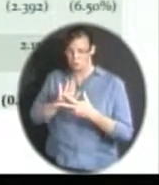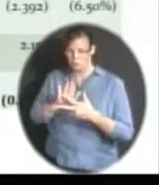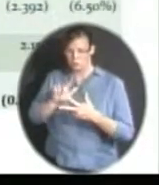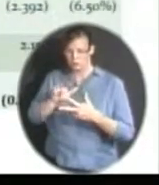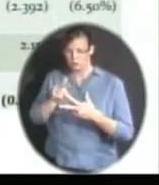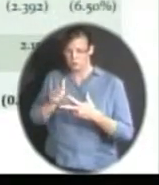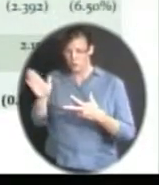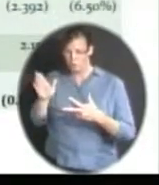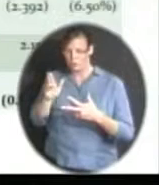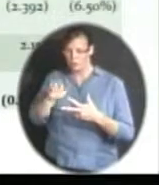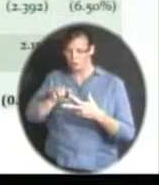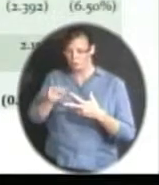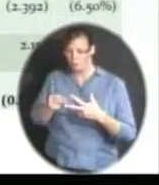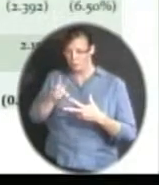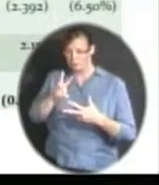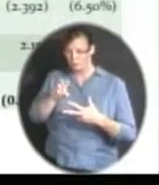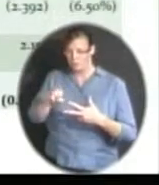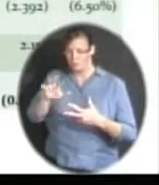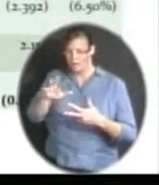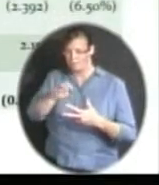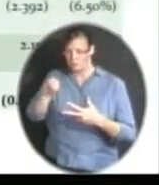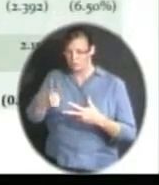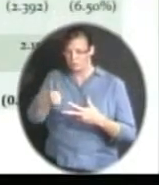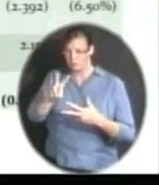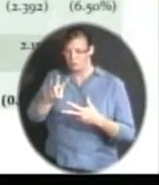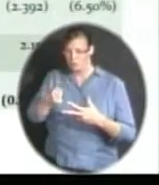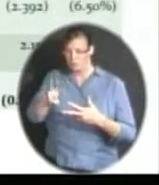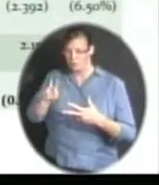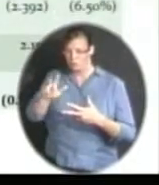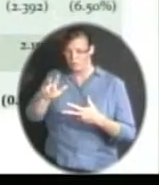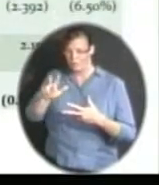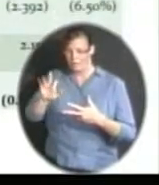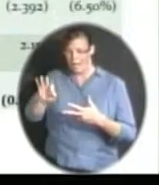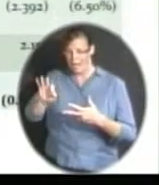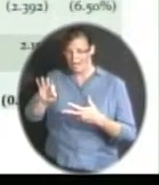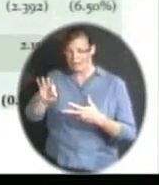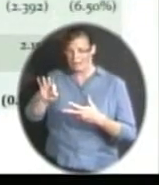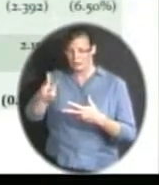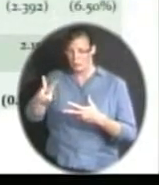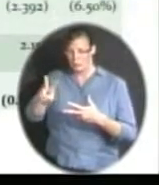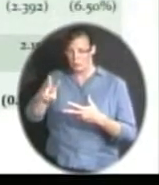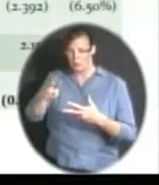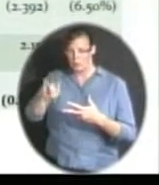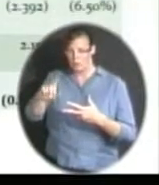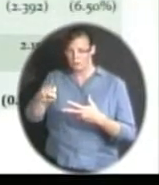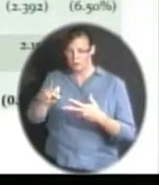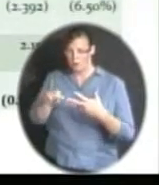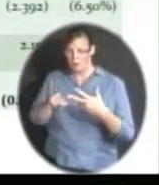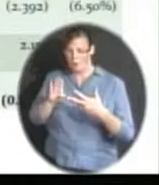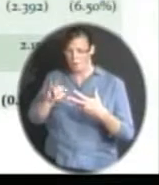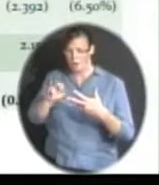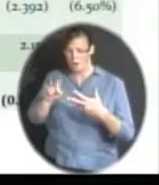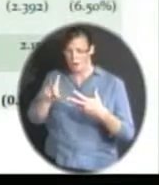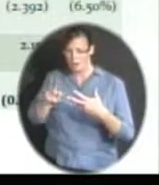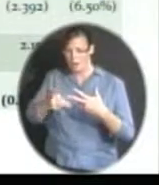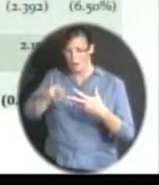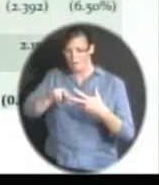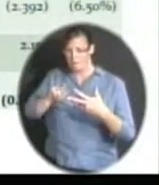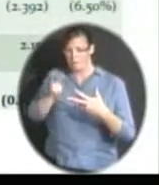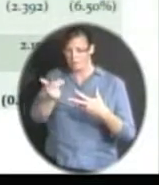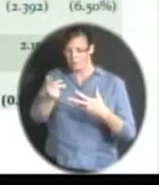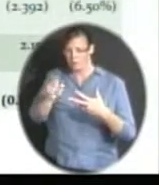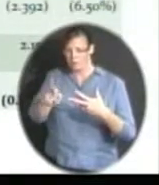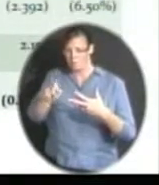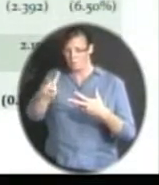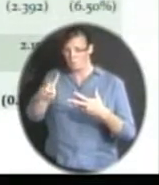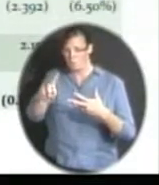down 6.5% or 2.392 mills. And our bond will be up from 13.1 to